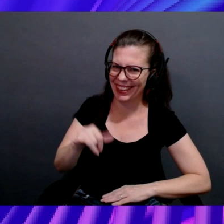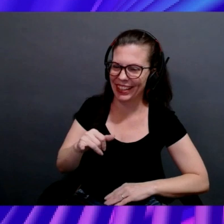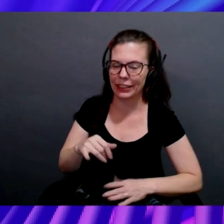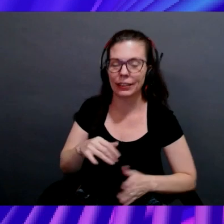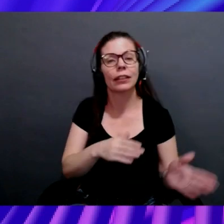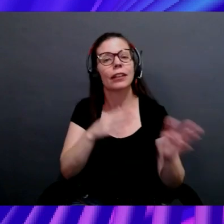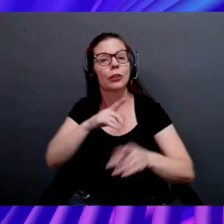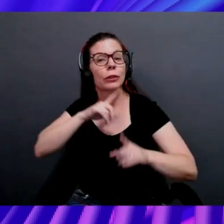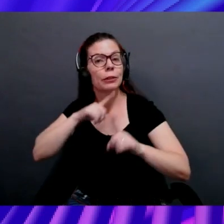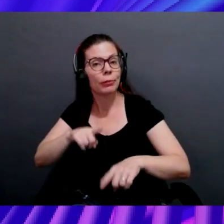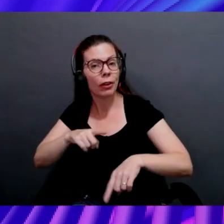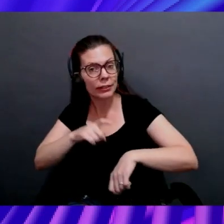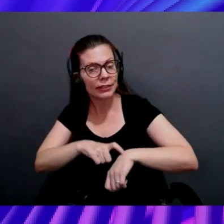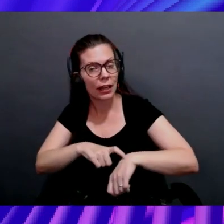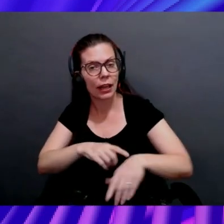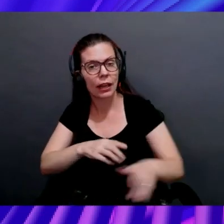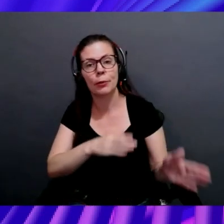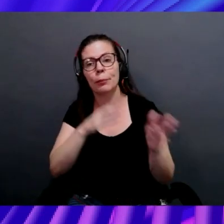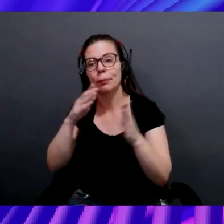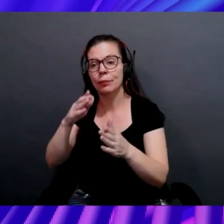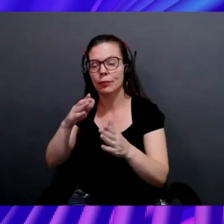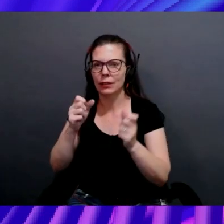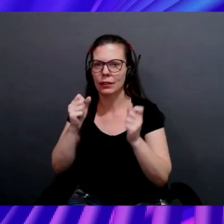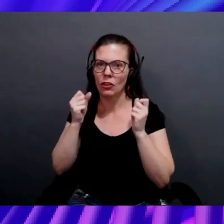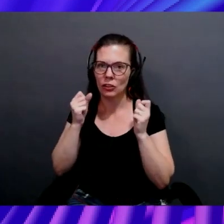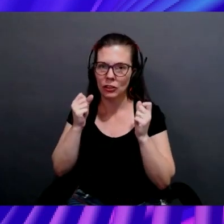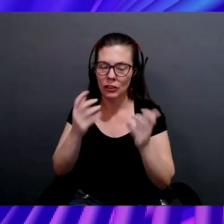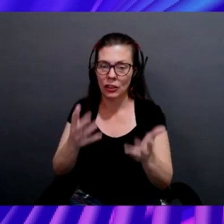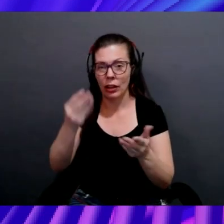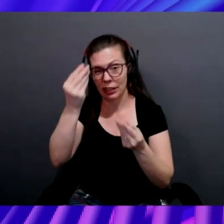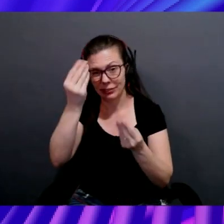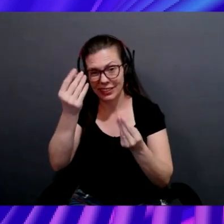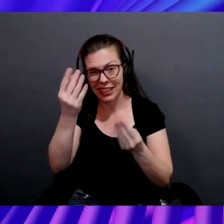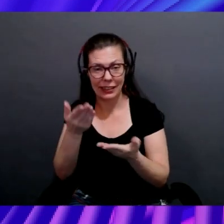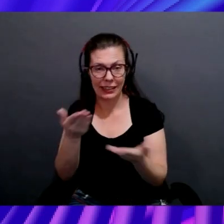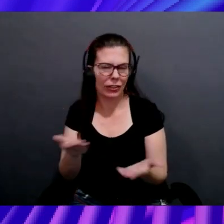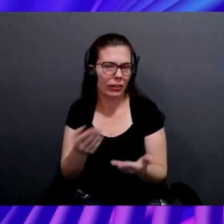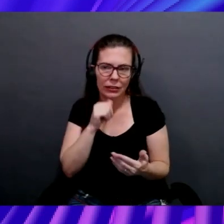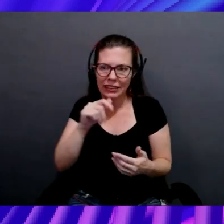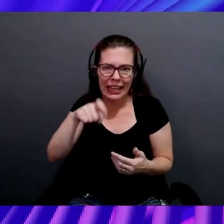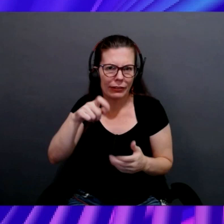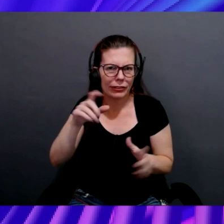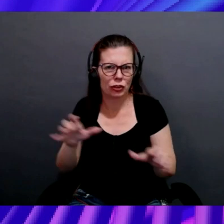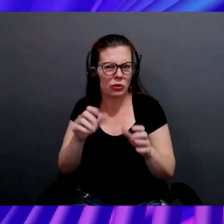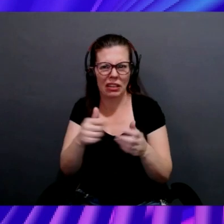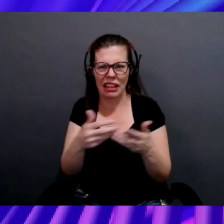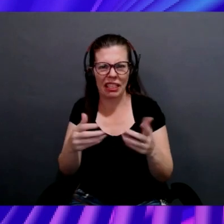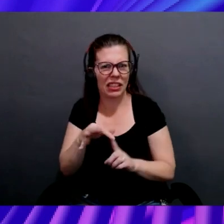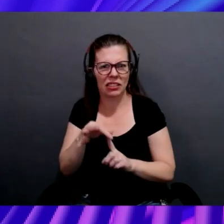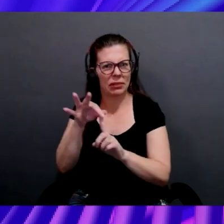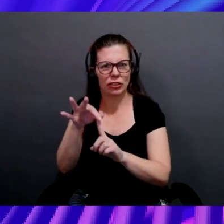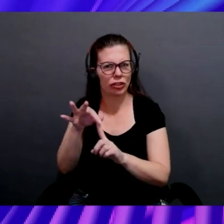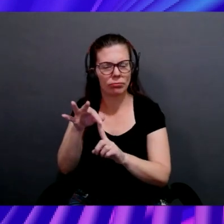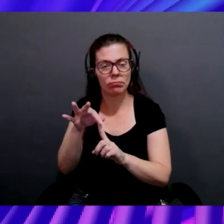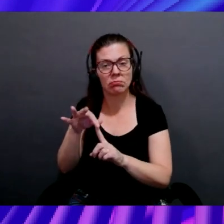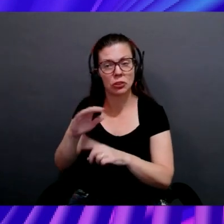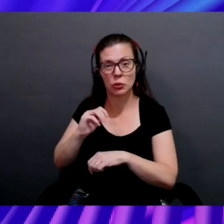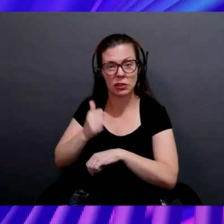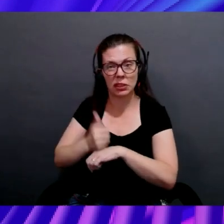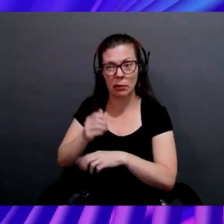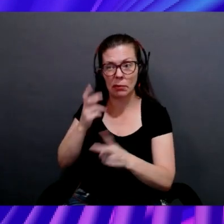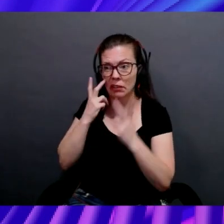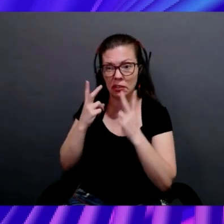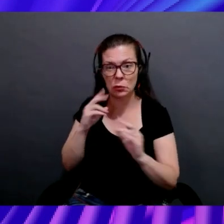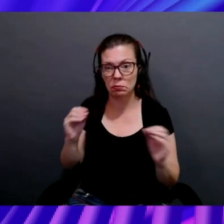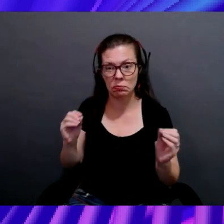time. I have a world of data that I have just here. I didn't have to do anything in particular to set up this view either. I'm